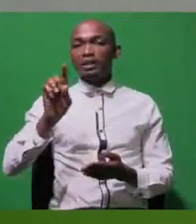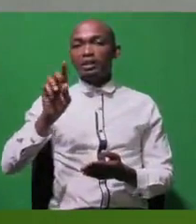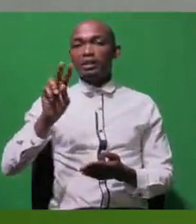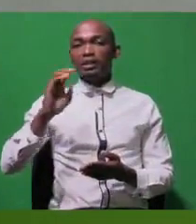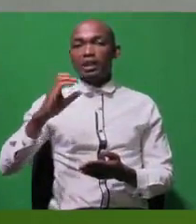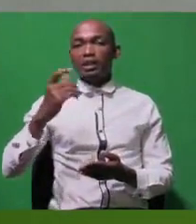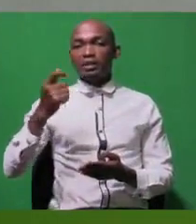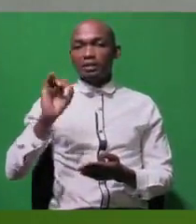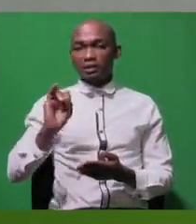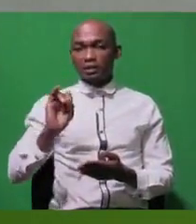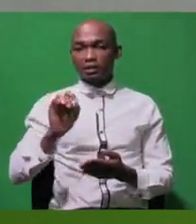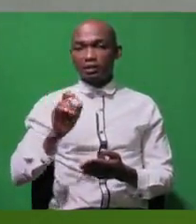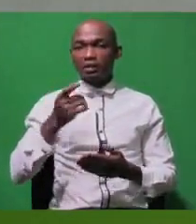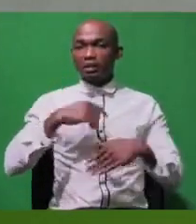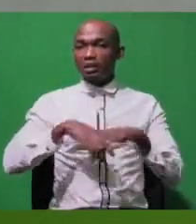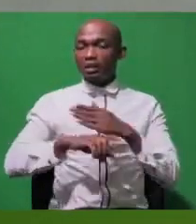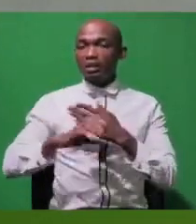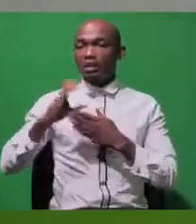the